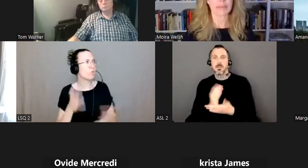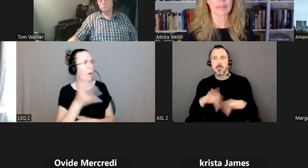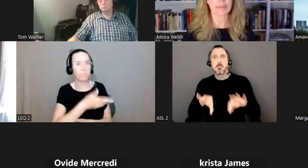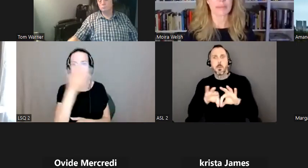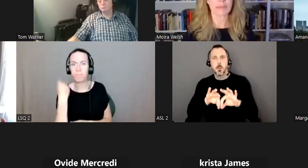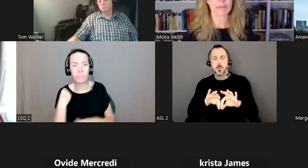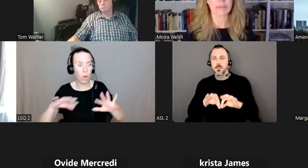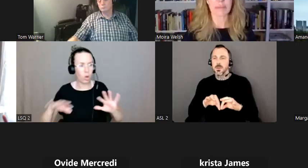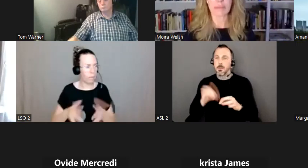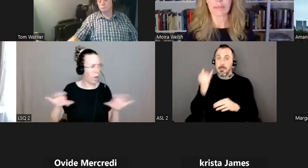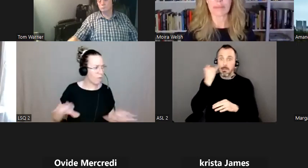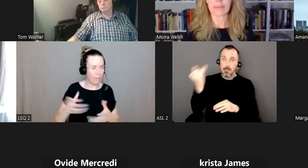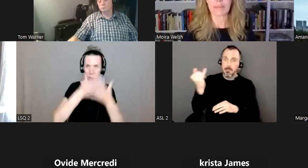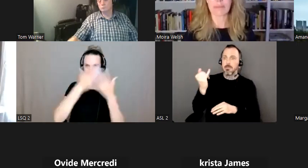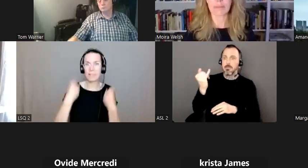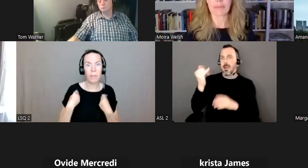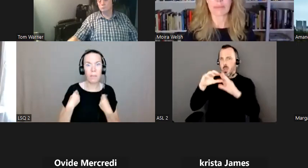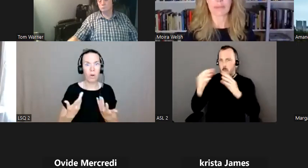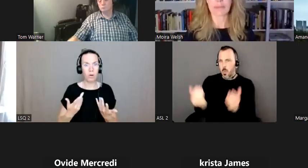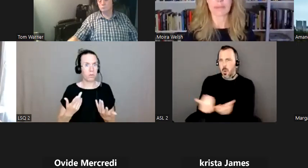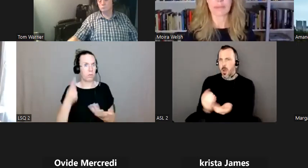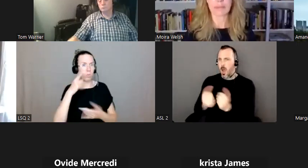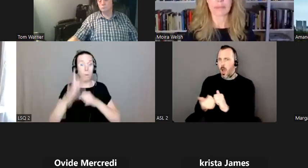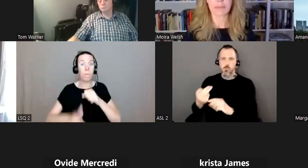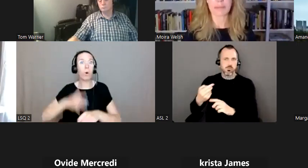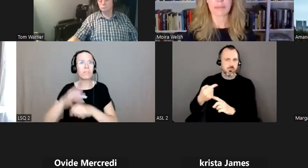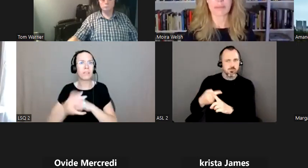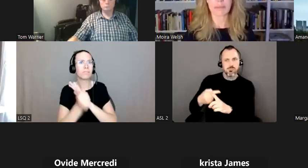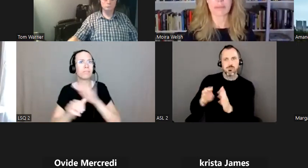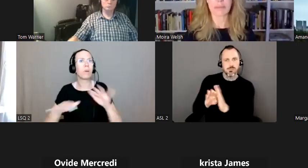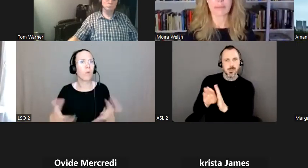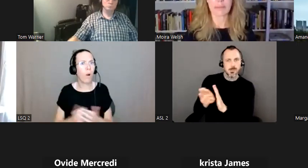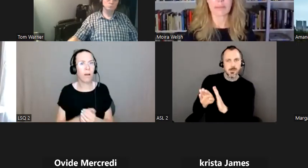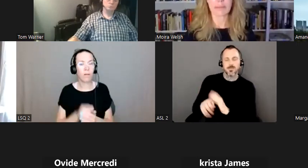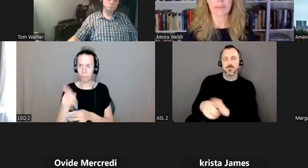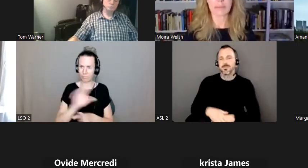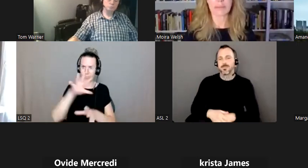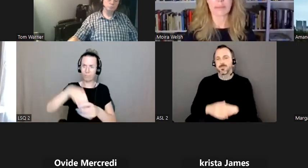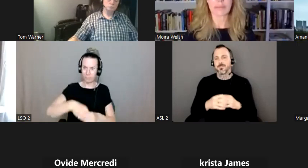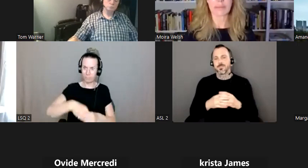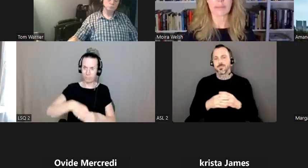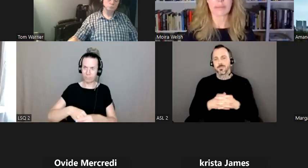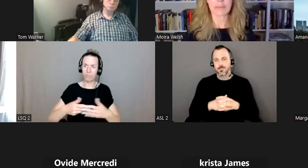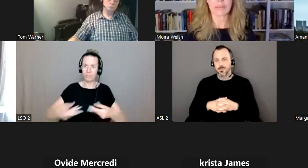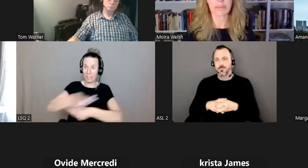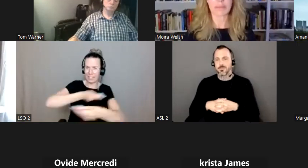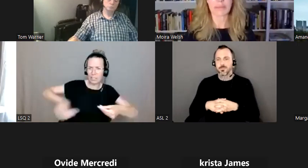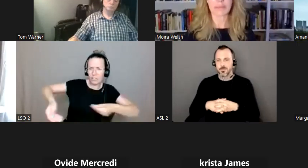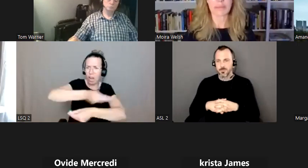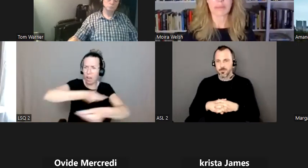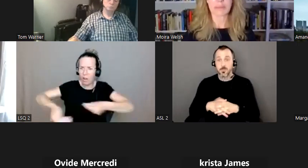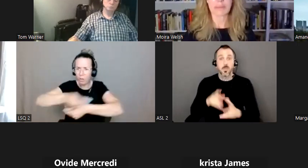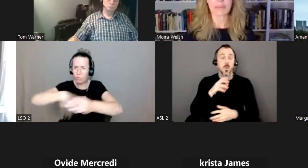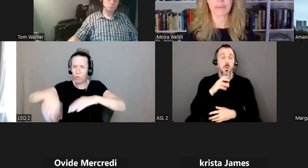at the global stage. You have been involved in the conversation around creating and enhancing the rights of older